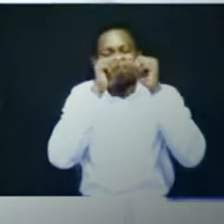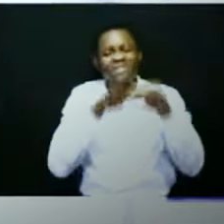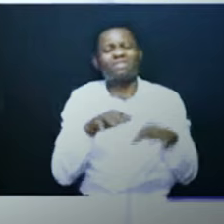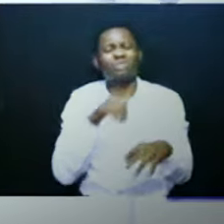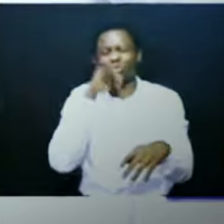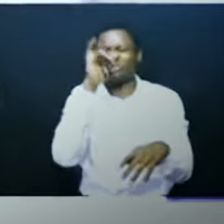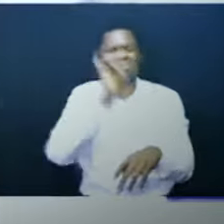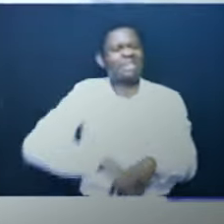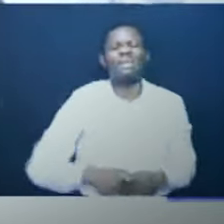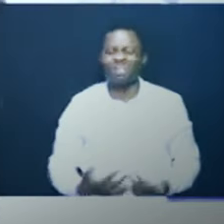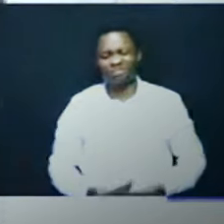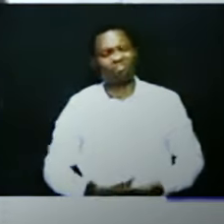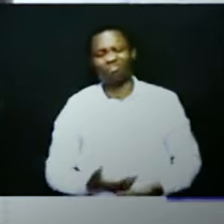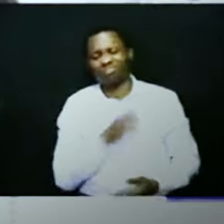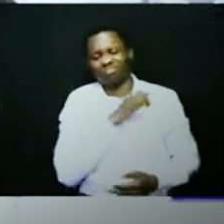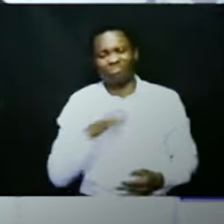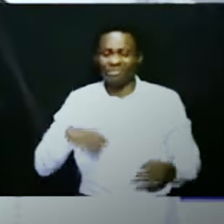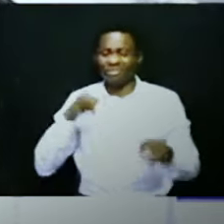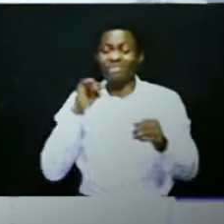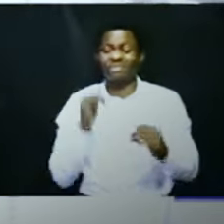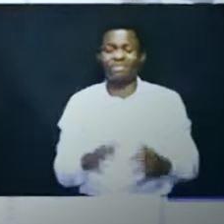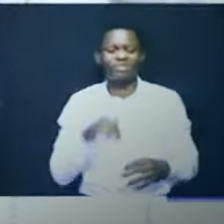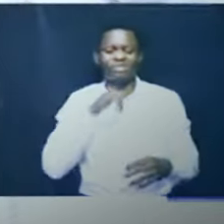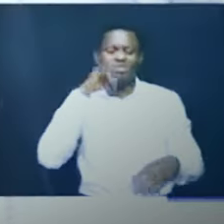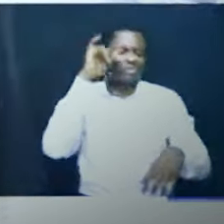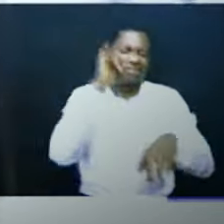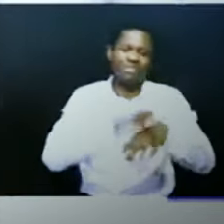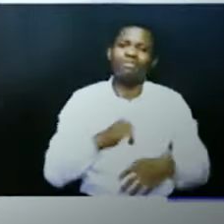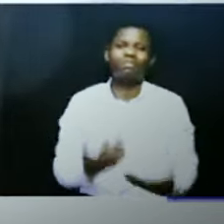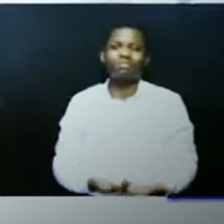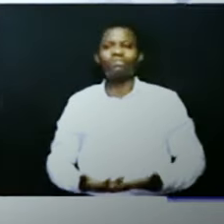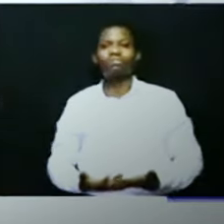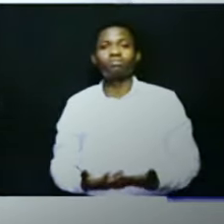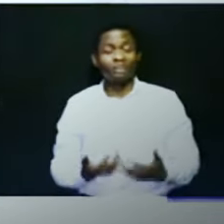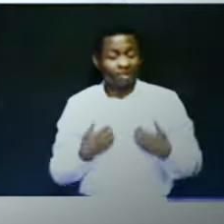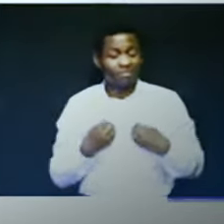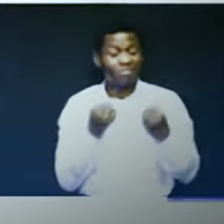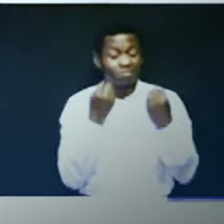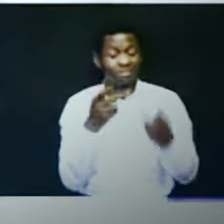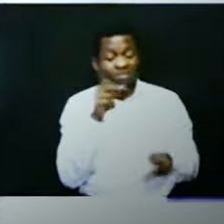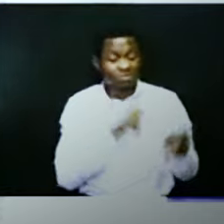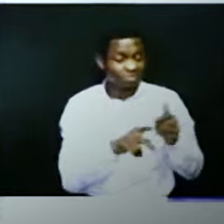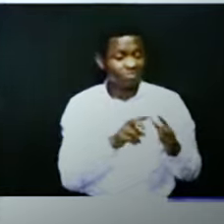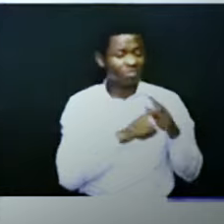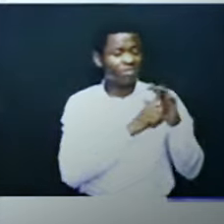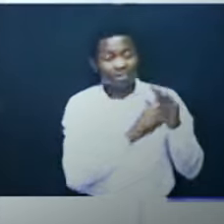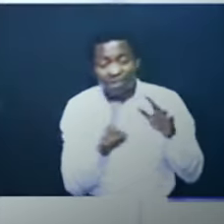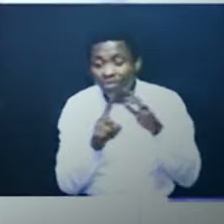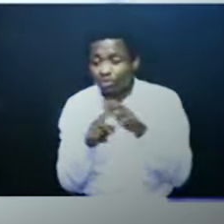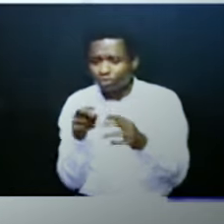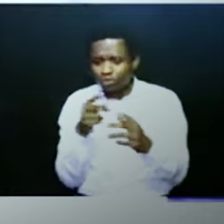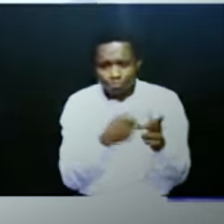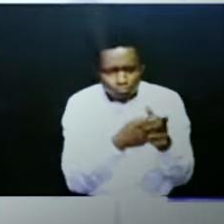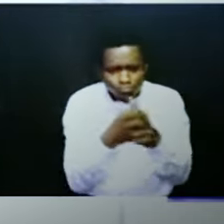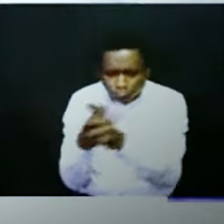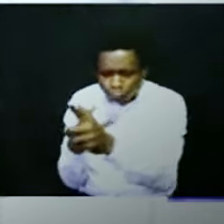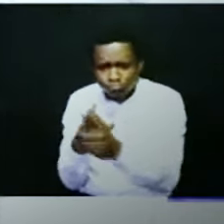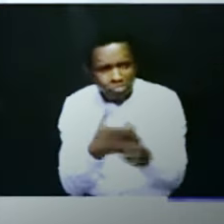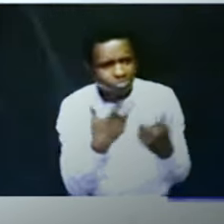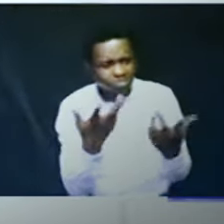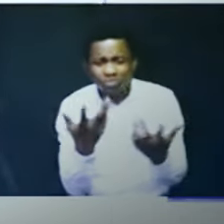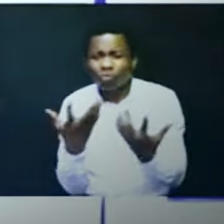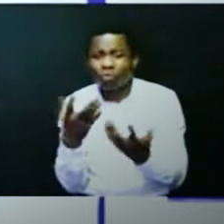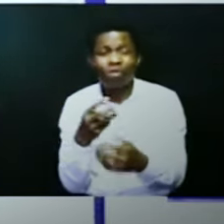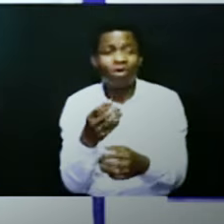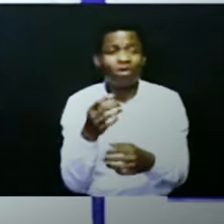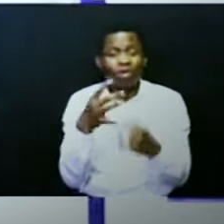no ene ye ngosra hodo enya semketoa na nani pa bebre enso dimrika me jiri se na wo pese anye bia ngu bi kakra enso